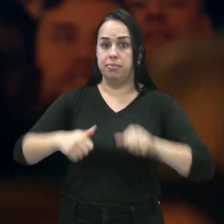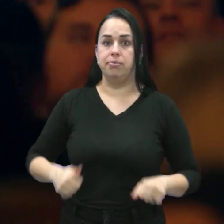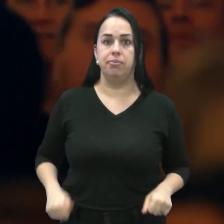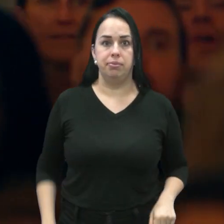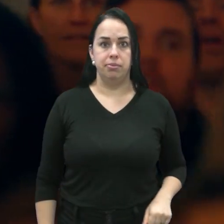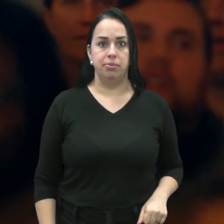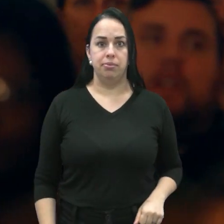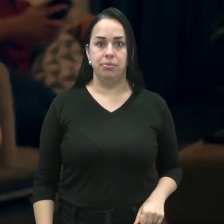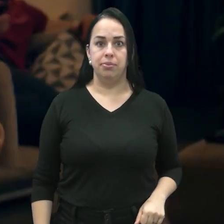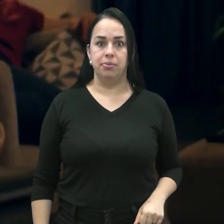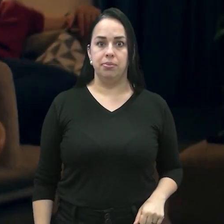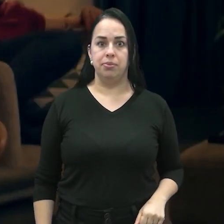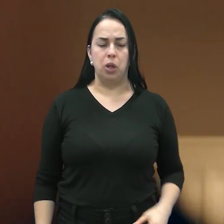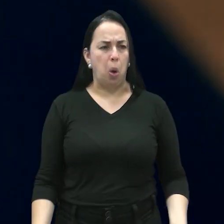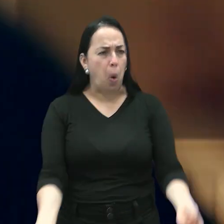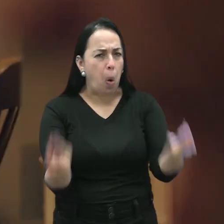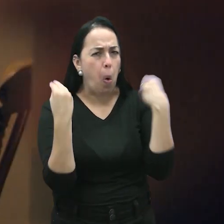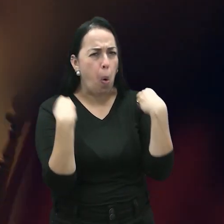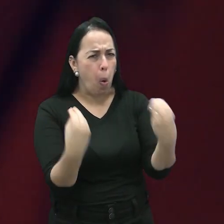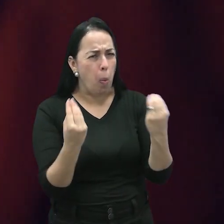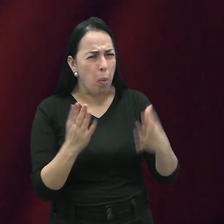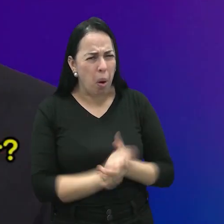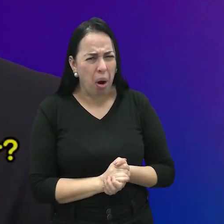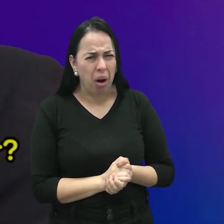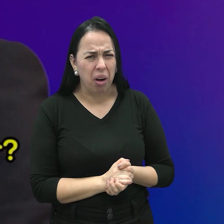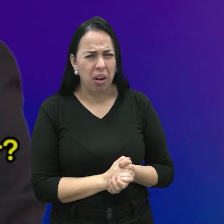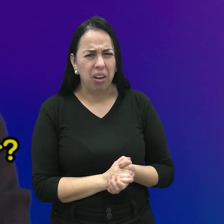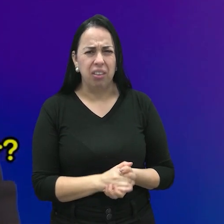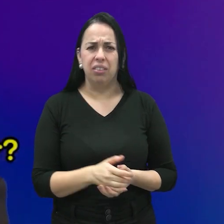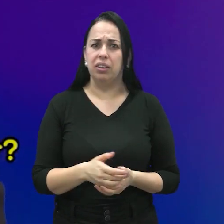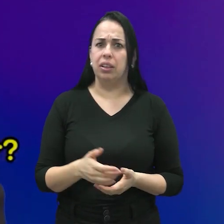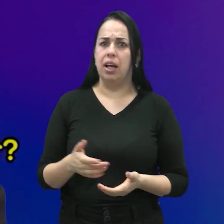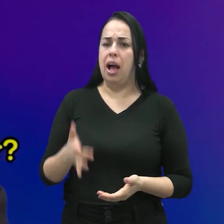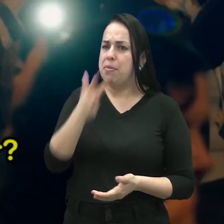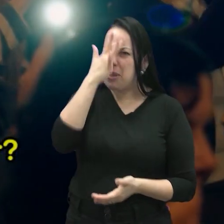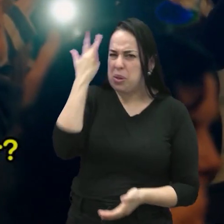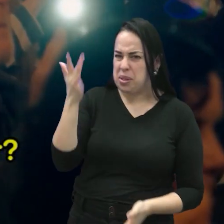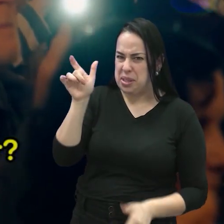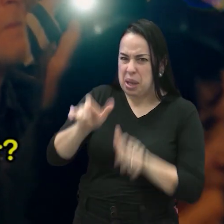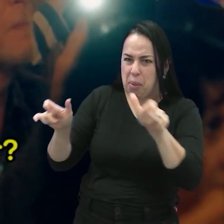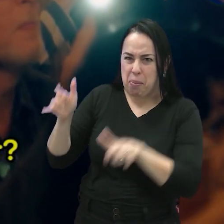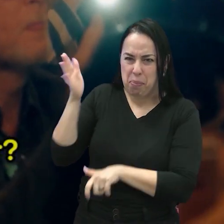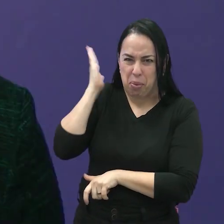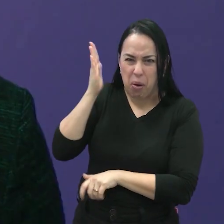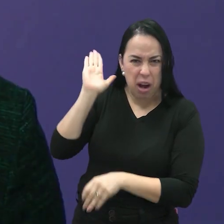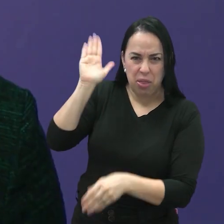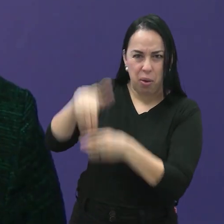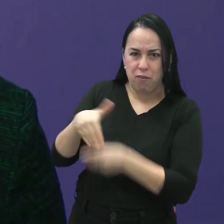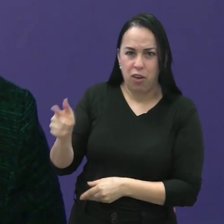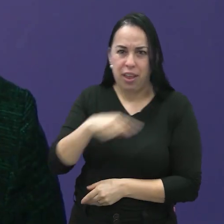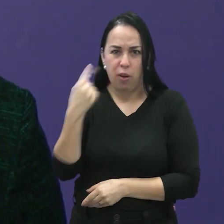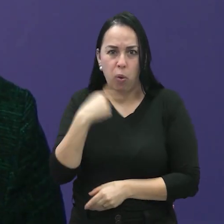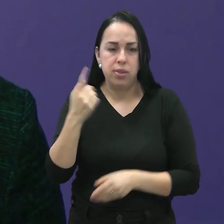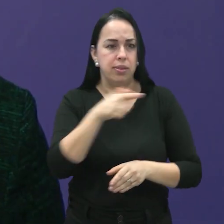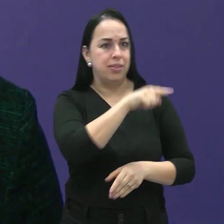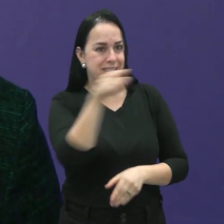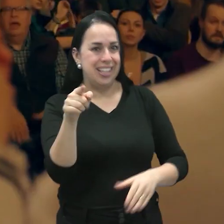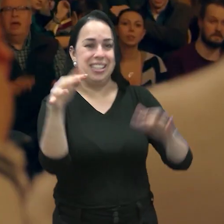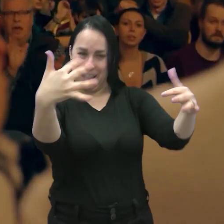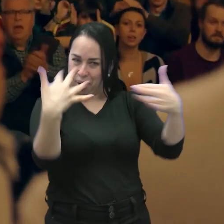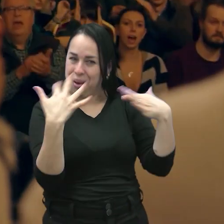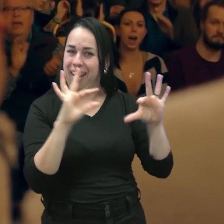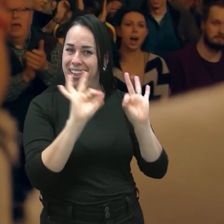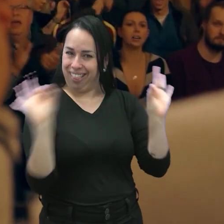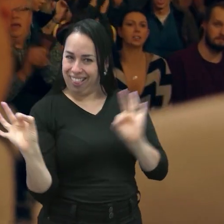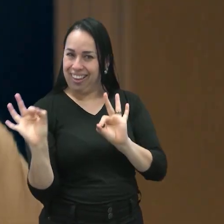test. What did she just say? Are you saying that some people are too stupid to vote? I've got you listening now, haven't I?